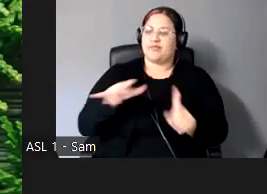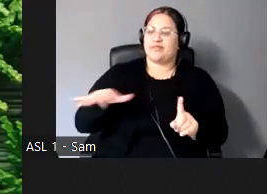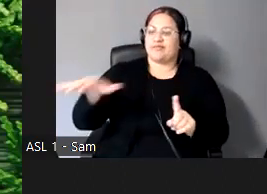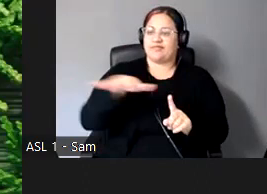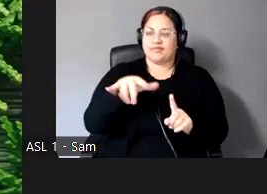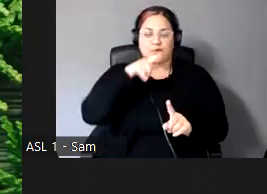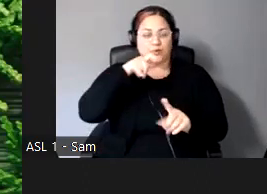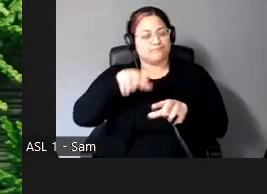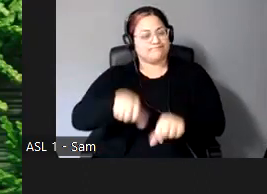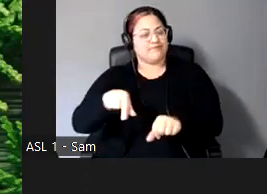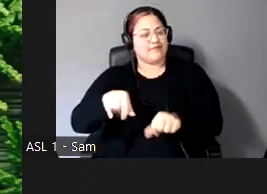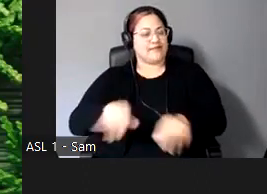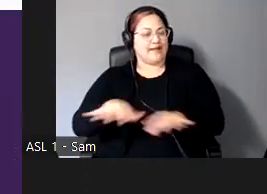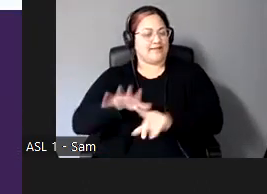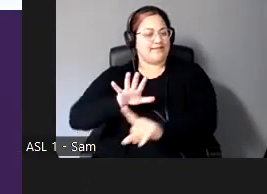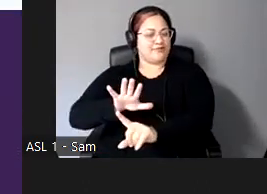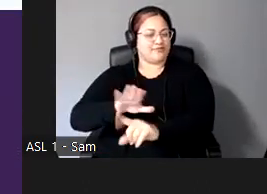respect.